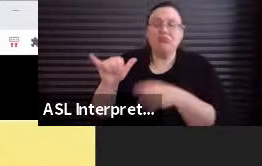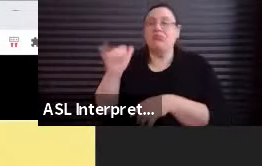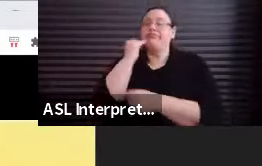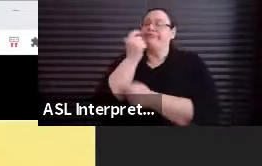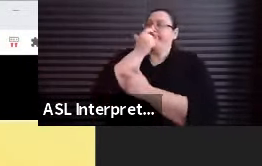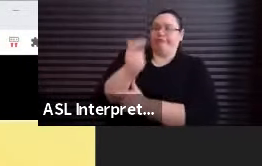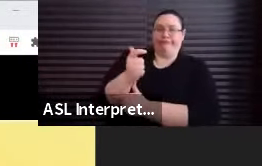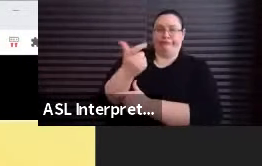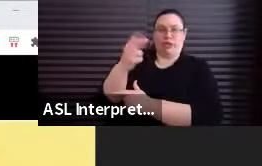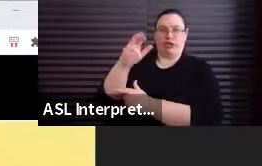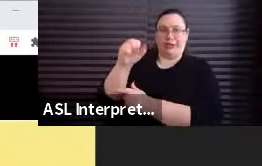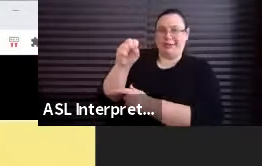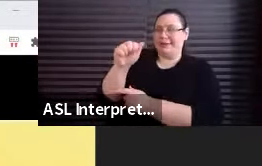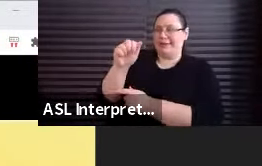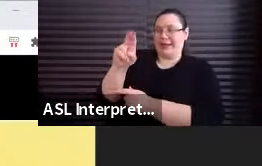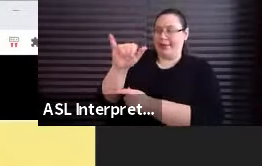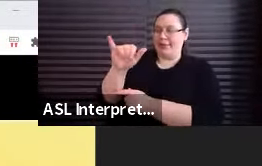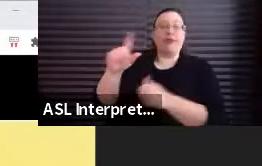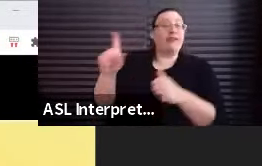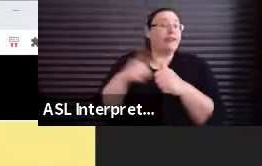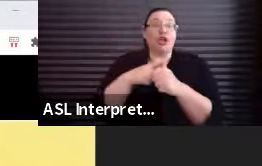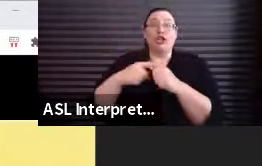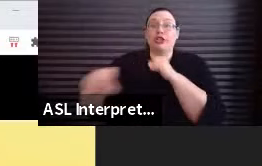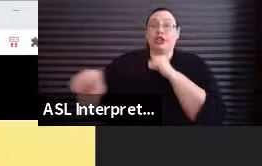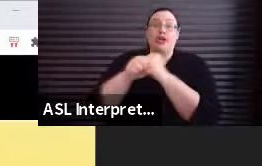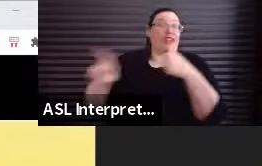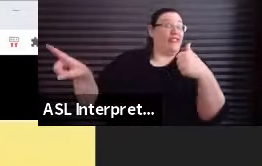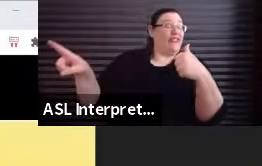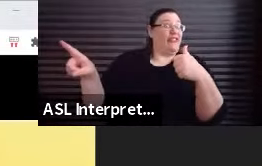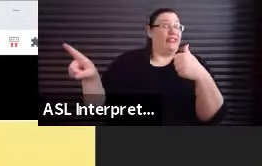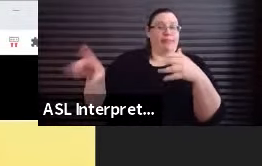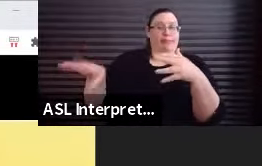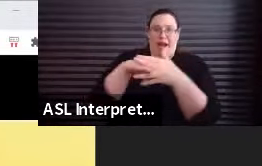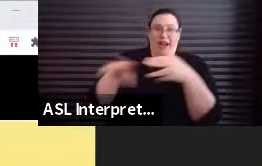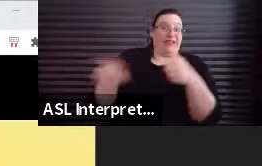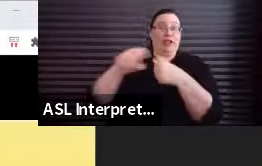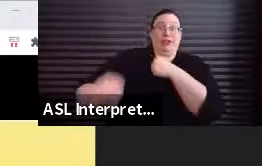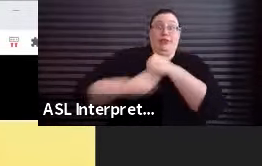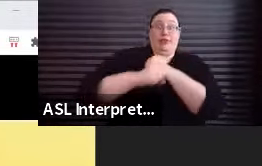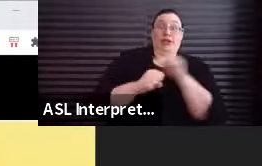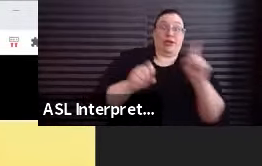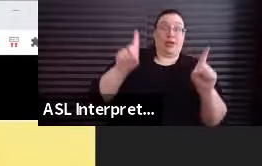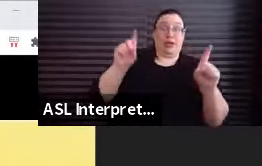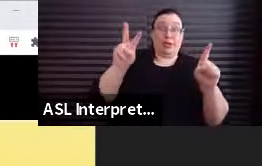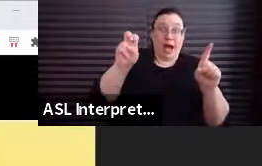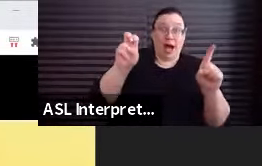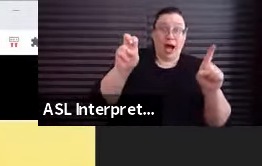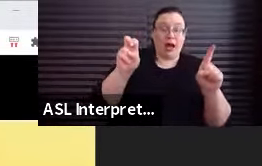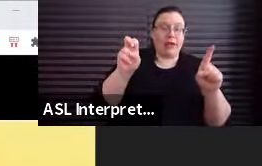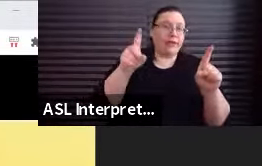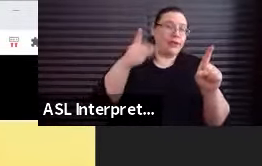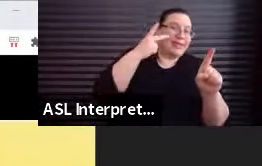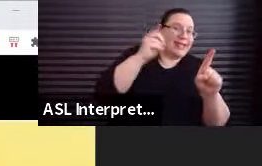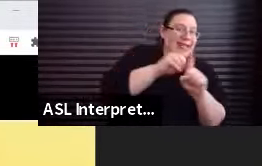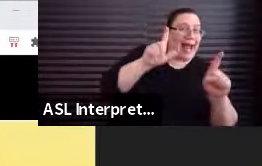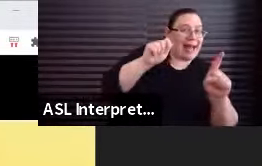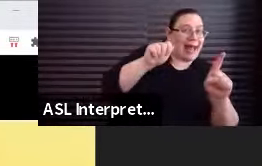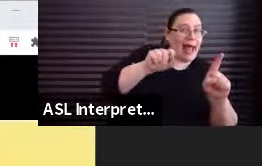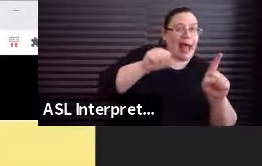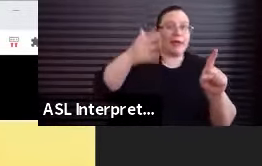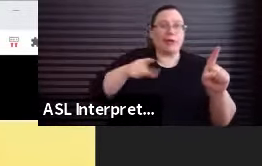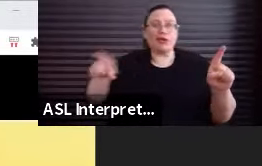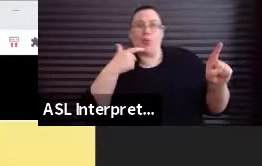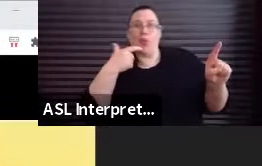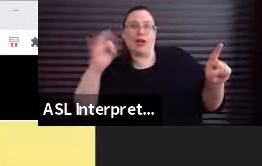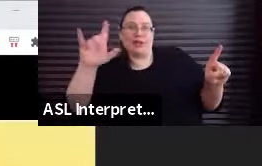first commercial break, you see a Dove commercial, and you see it in LA and somebody else sees it in Florida and